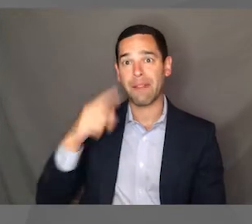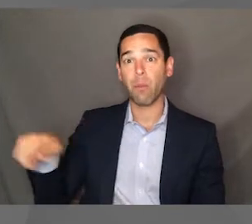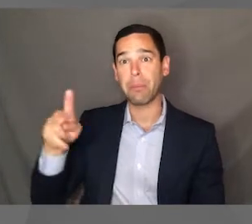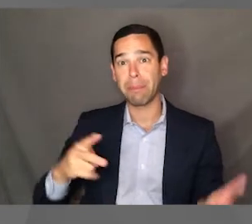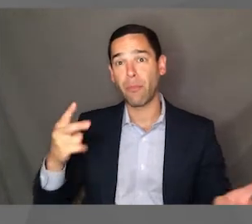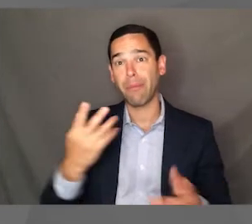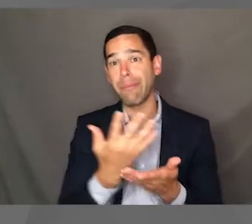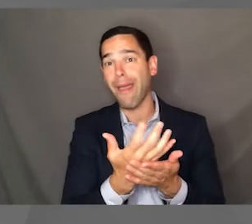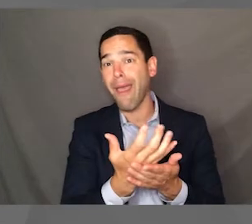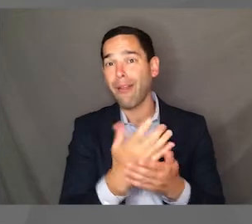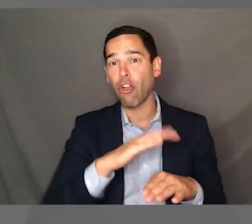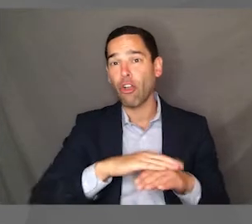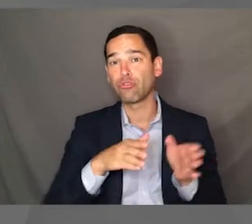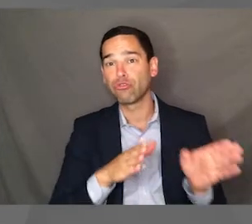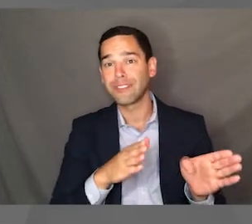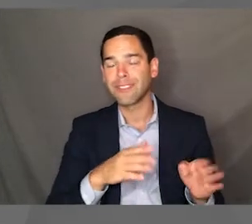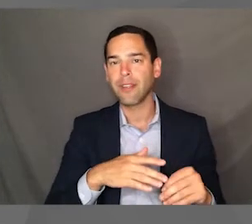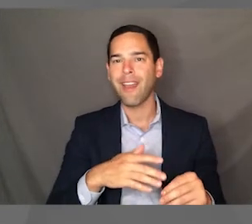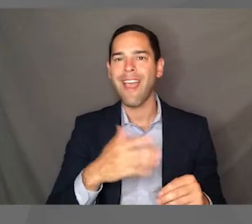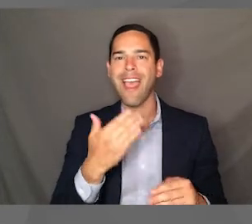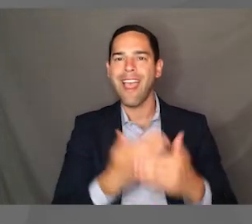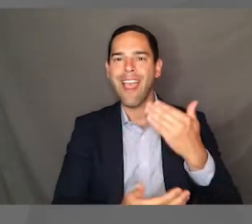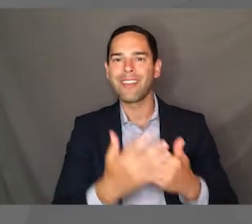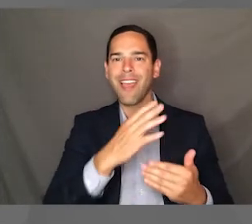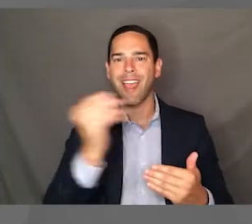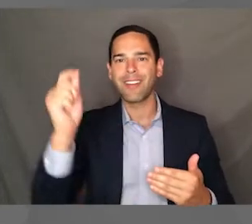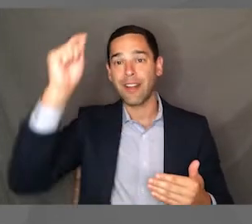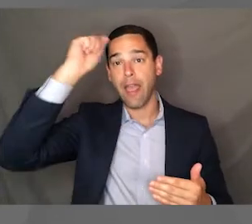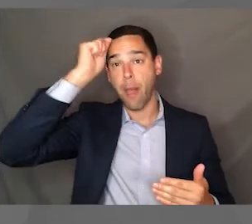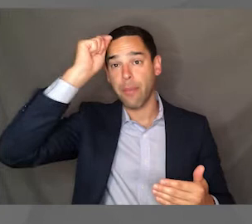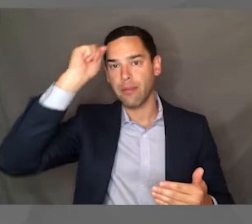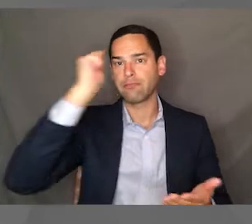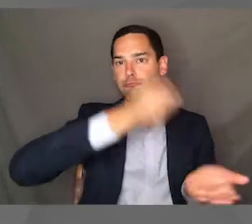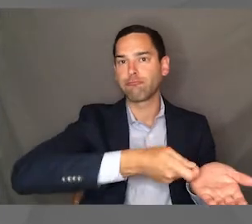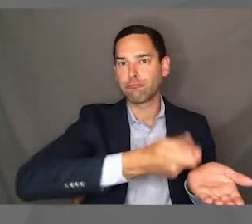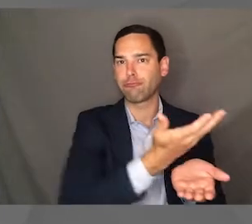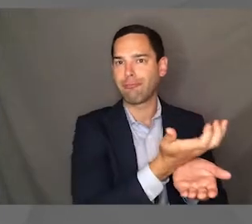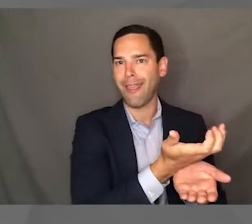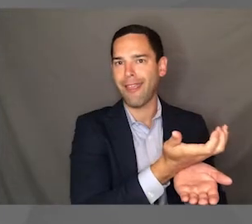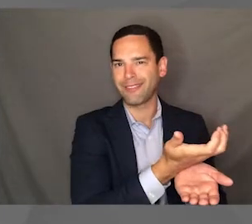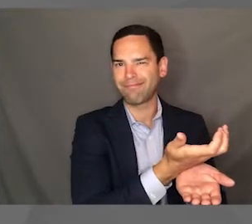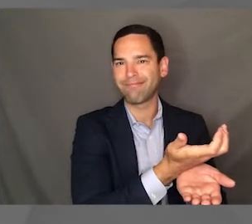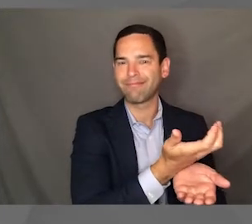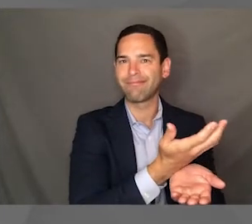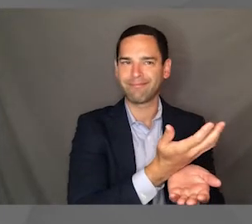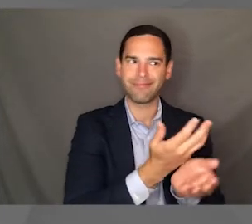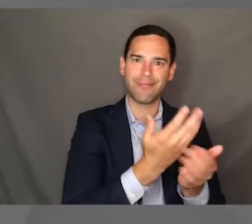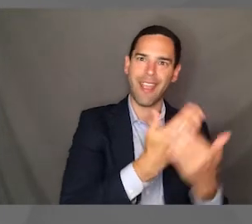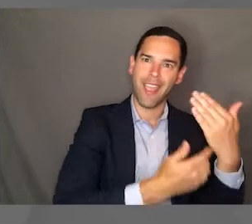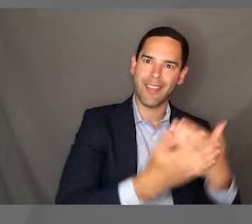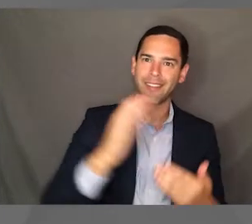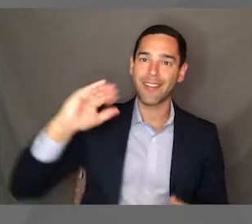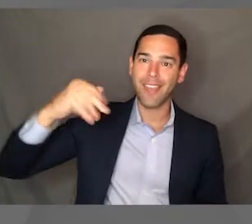street, hand and cap. And so that's where the term handicap came from. And so